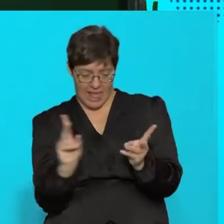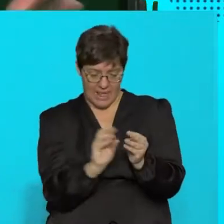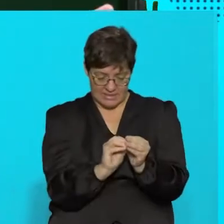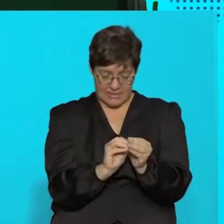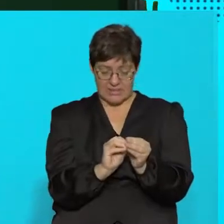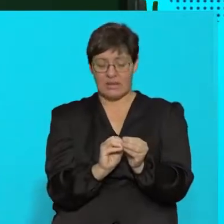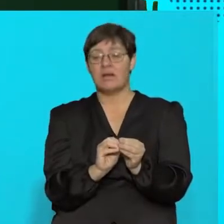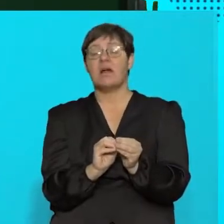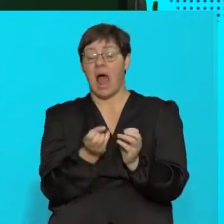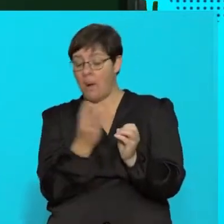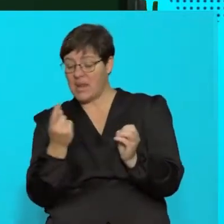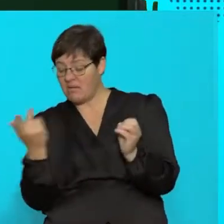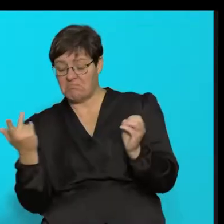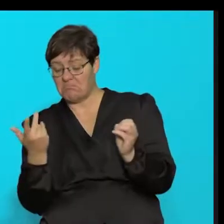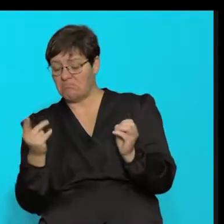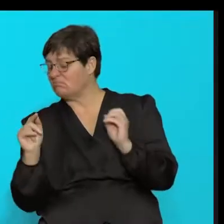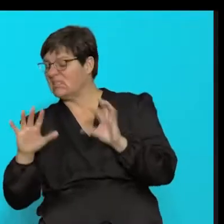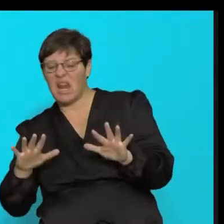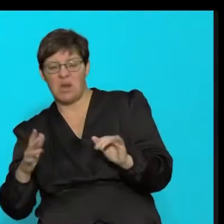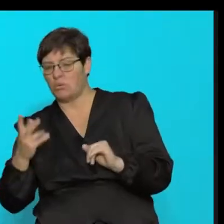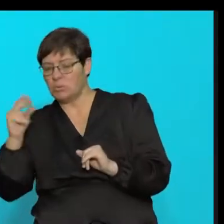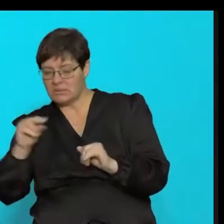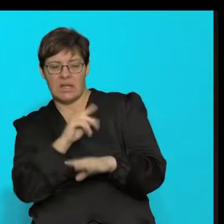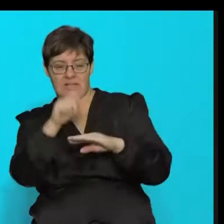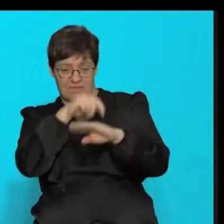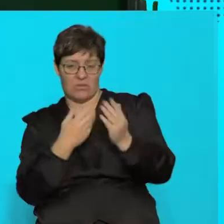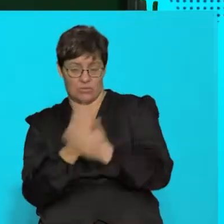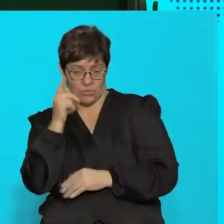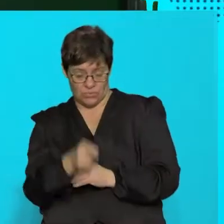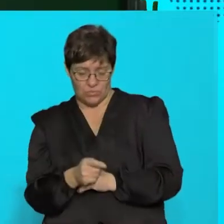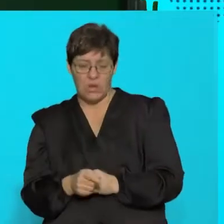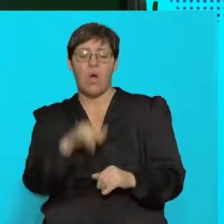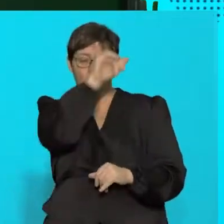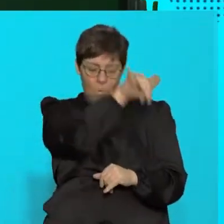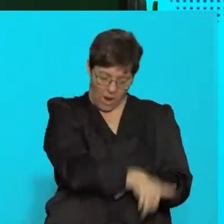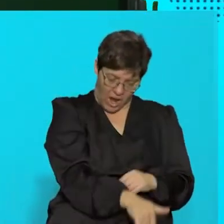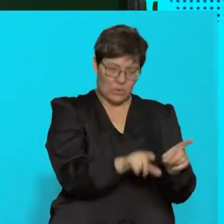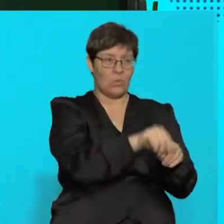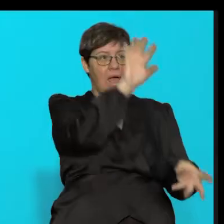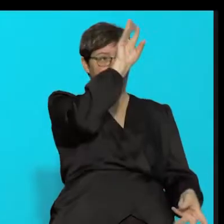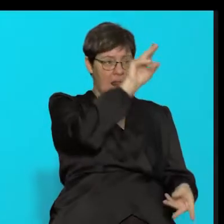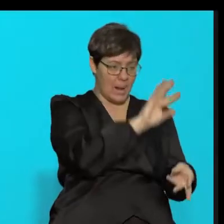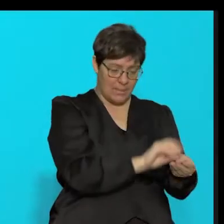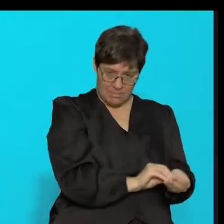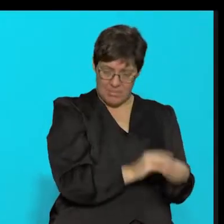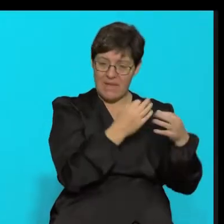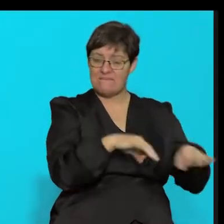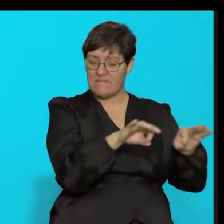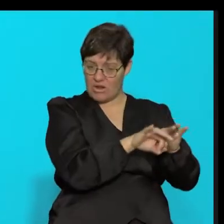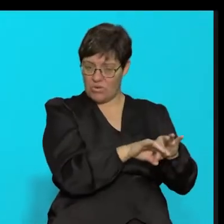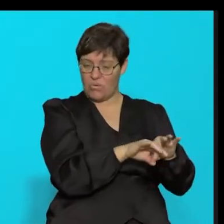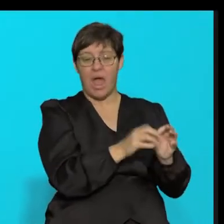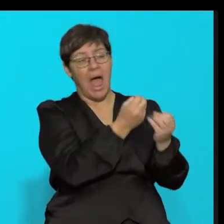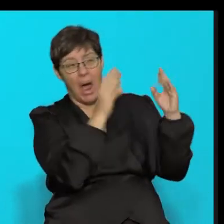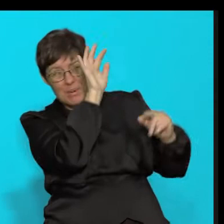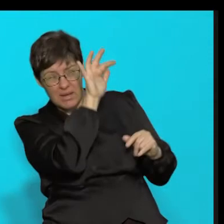we add all of them, we divide it by how many of them. Okay? We do the same on the y-axis. We add all the